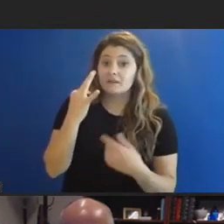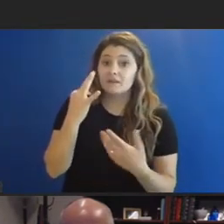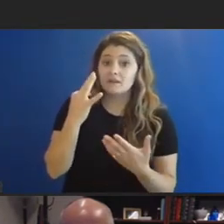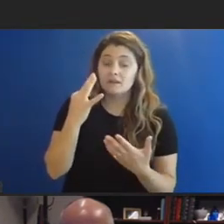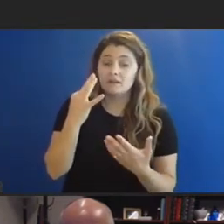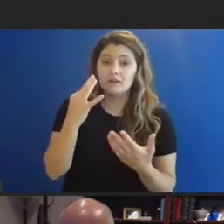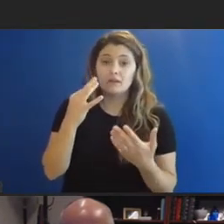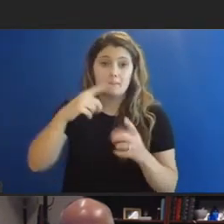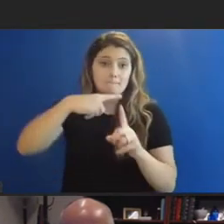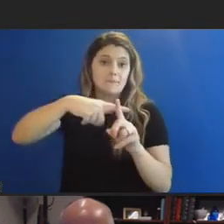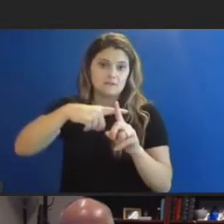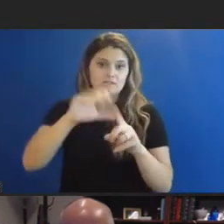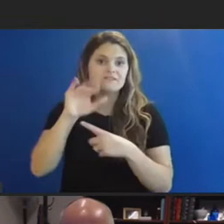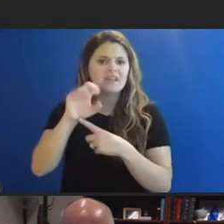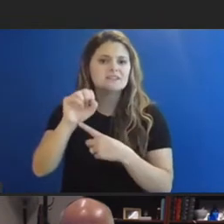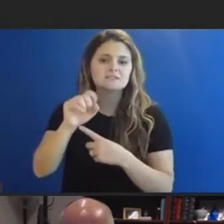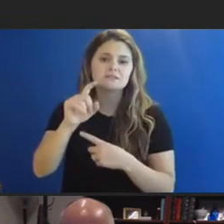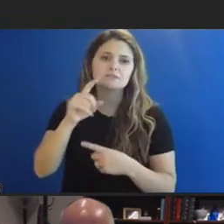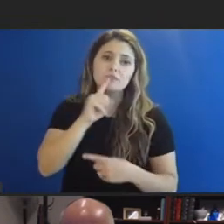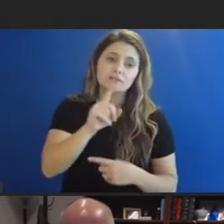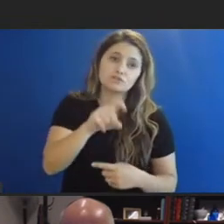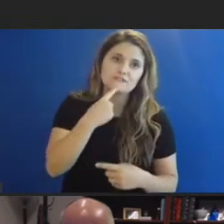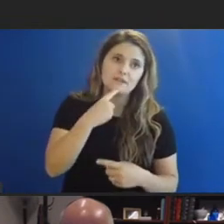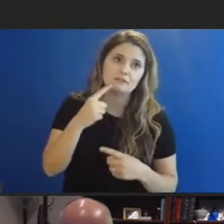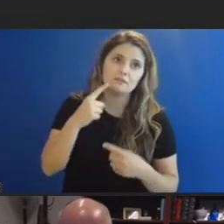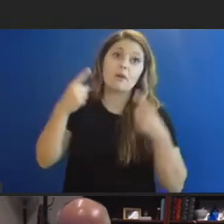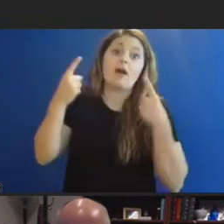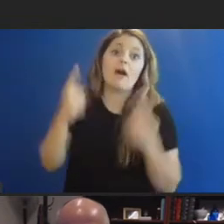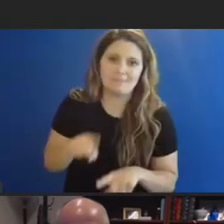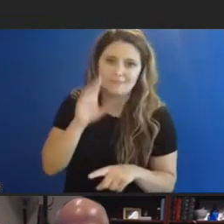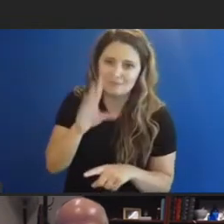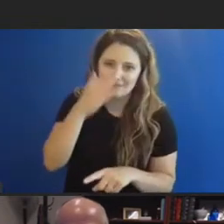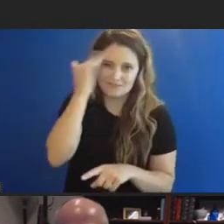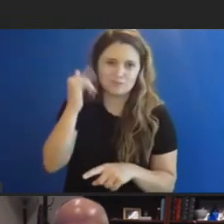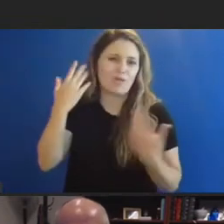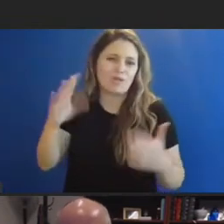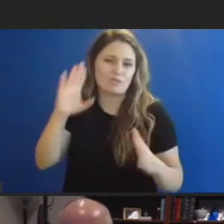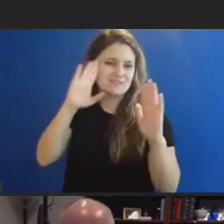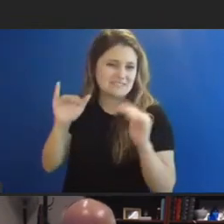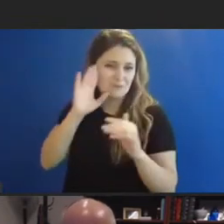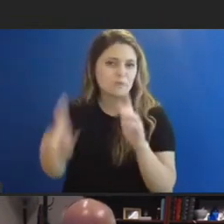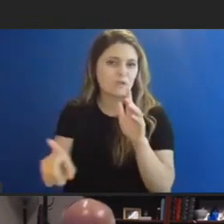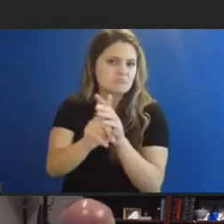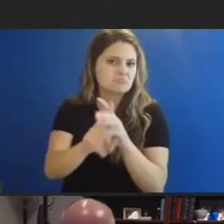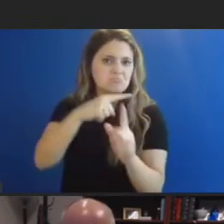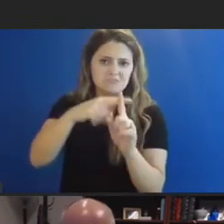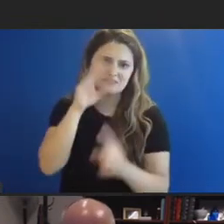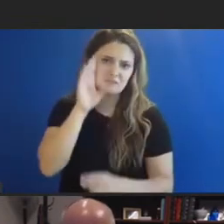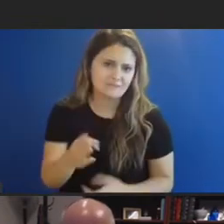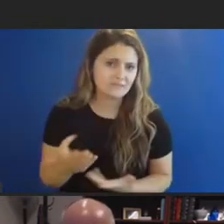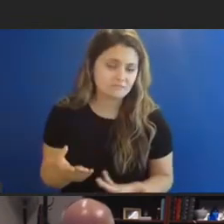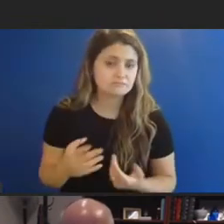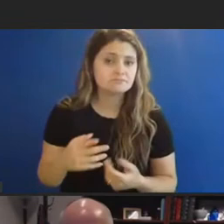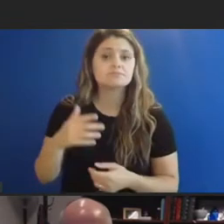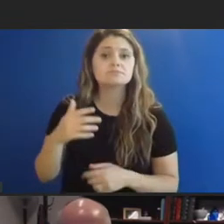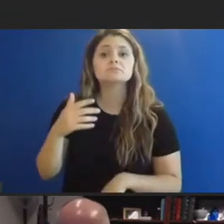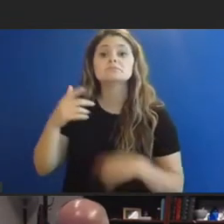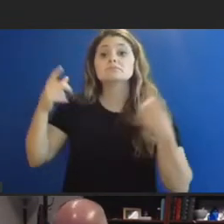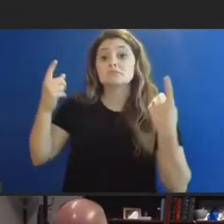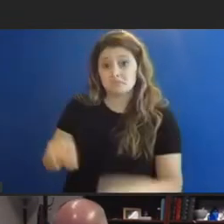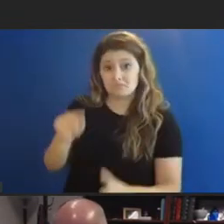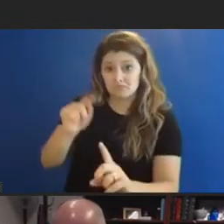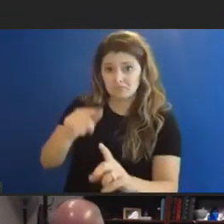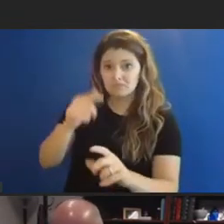when, because we have protocols in place expecting that to happen. When there is a positive case, every parent and